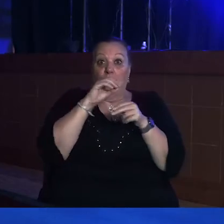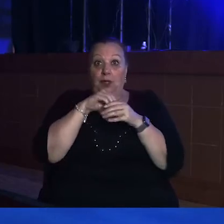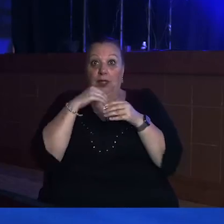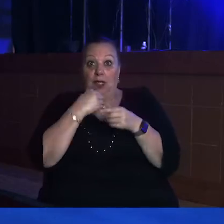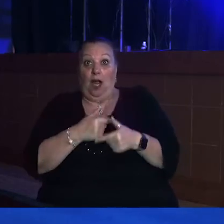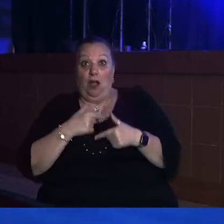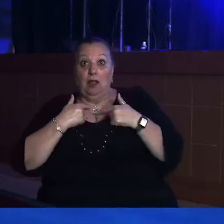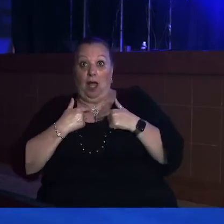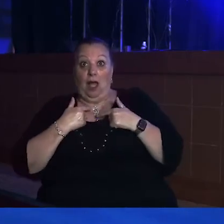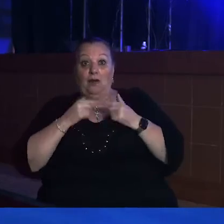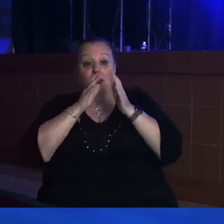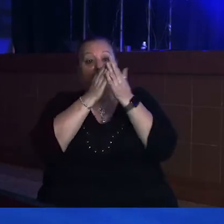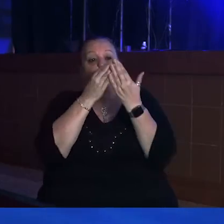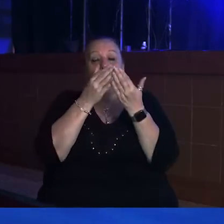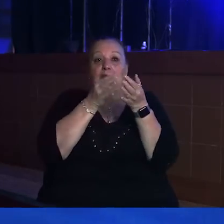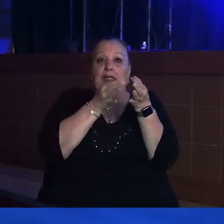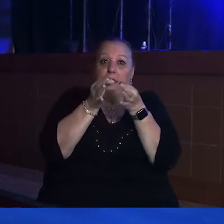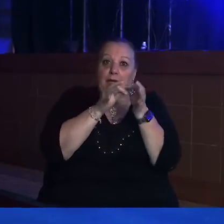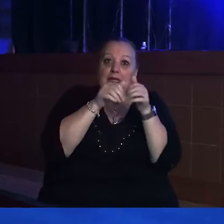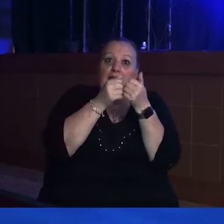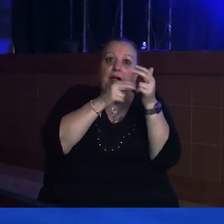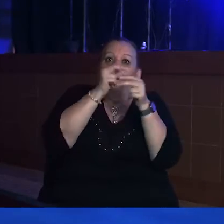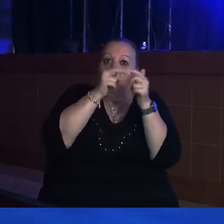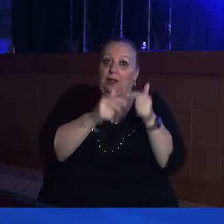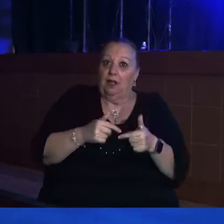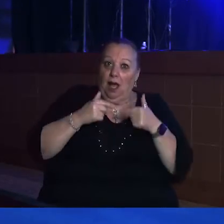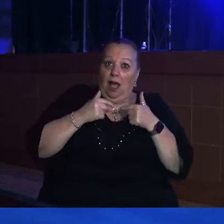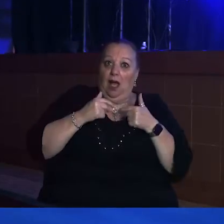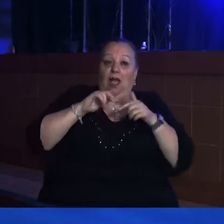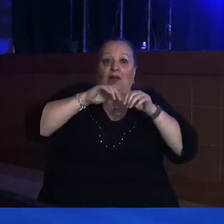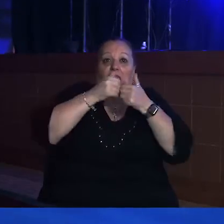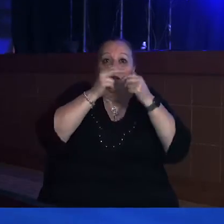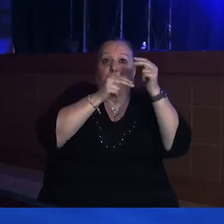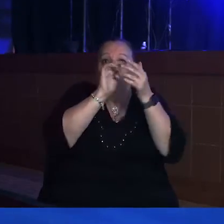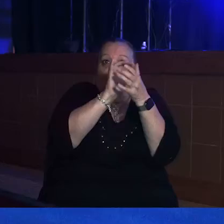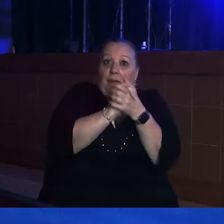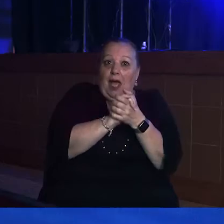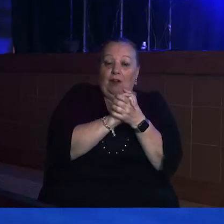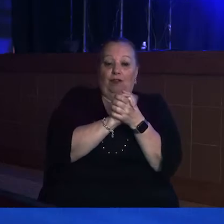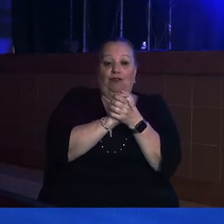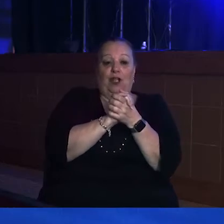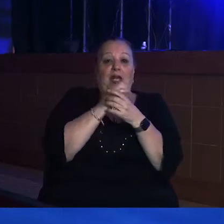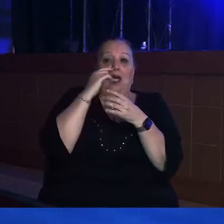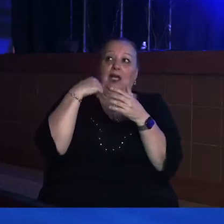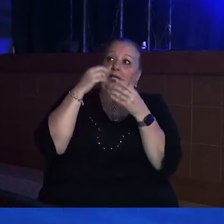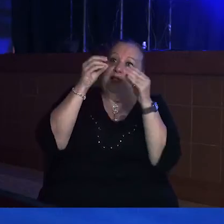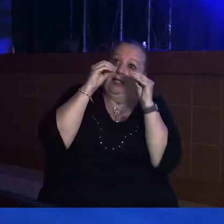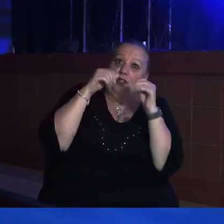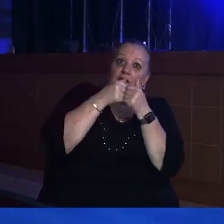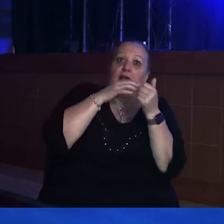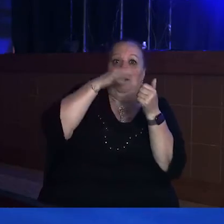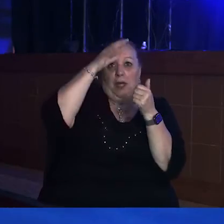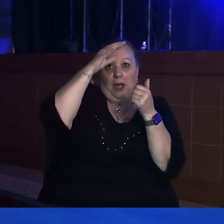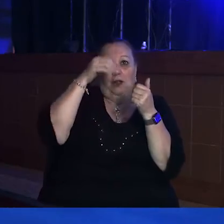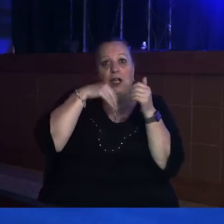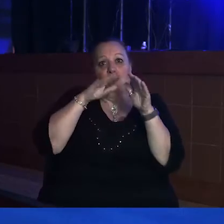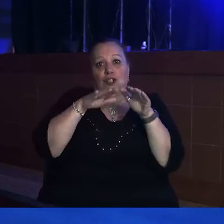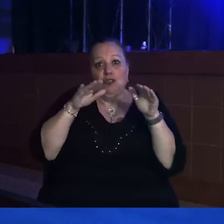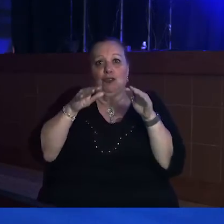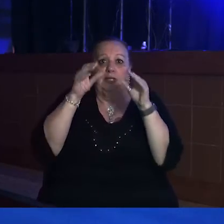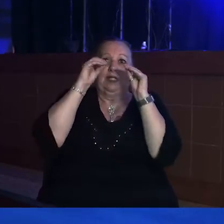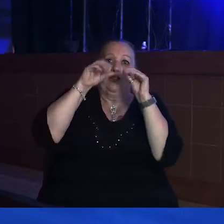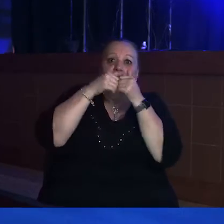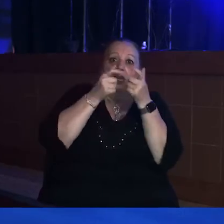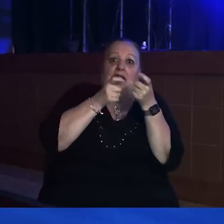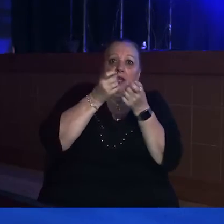book tells us how to build a life. It tells us how to build a marriage. It tells us how to parent our kids. It tells us how to handle money.